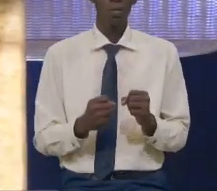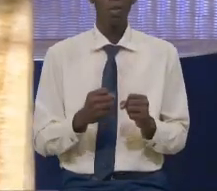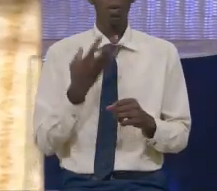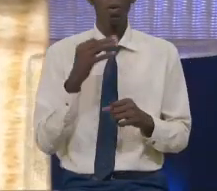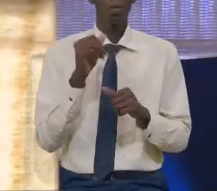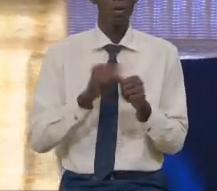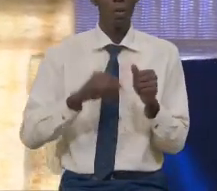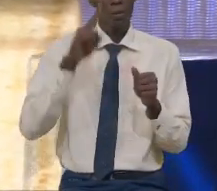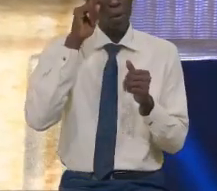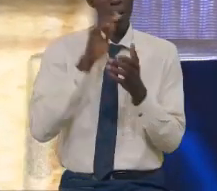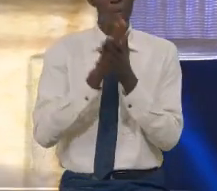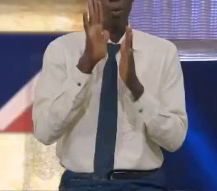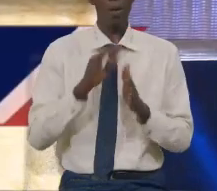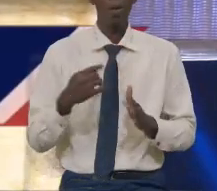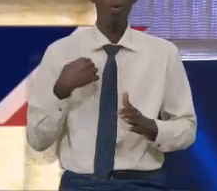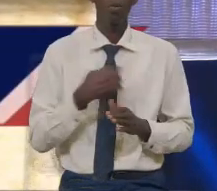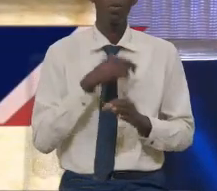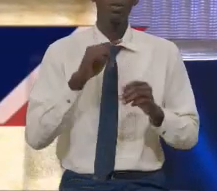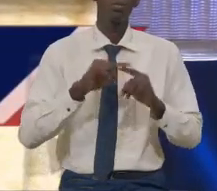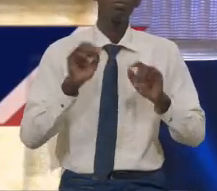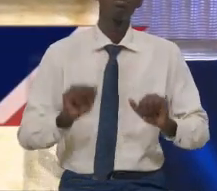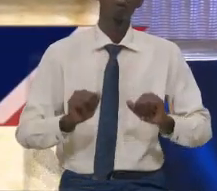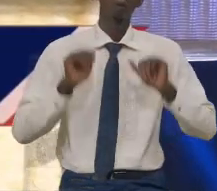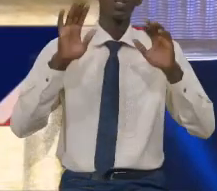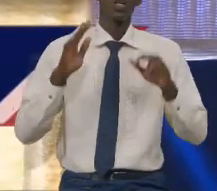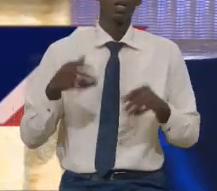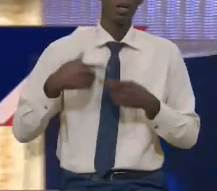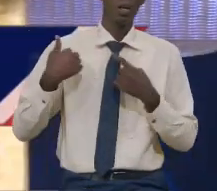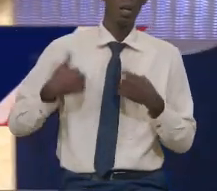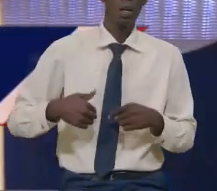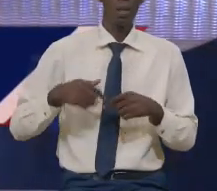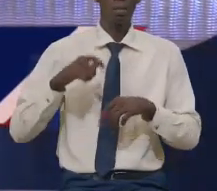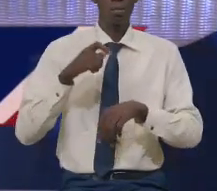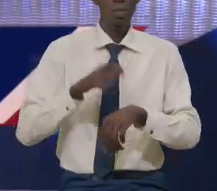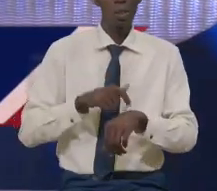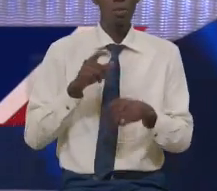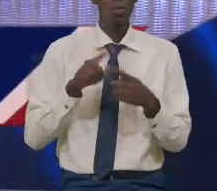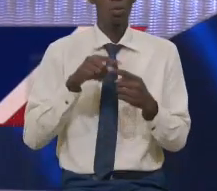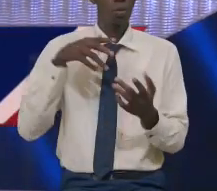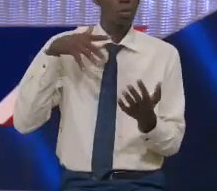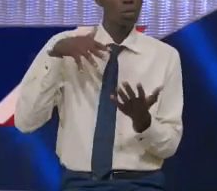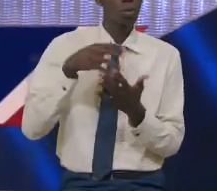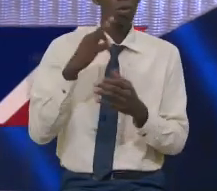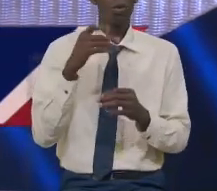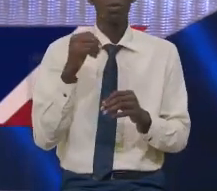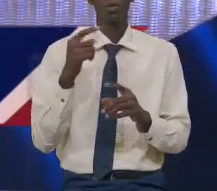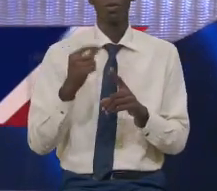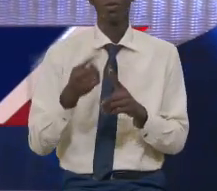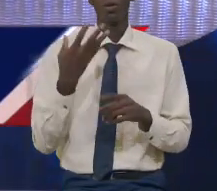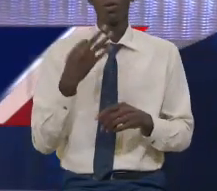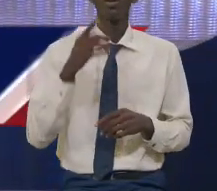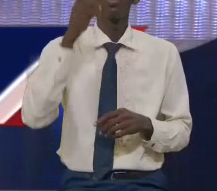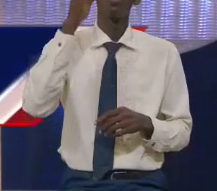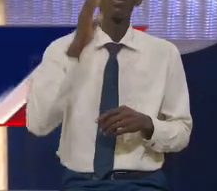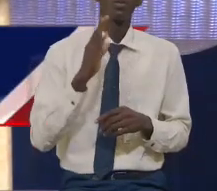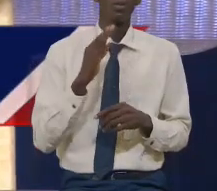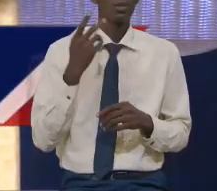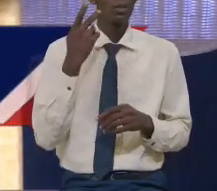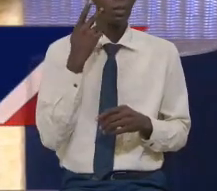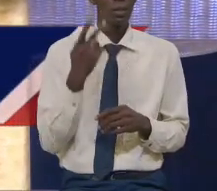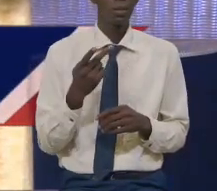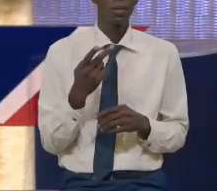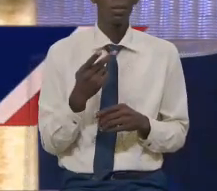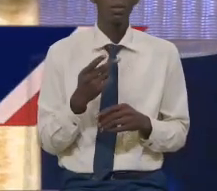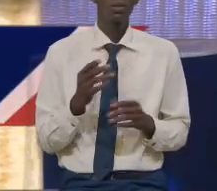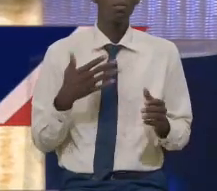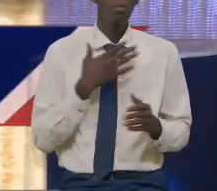And we ought to give our heart, our time to the study of the Word of God. And please